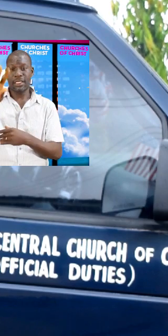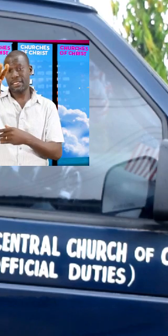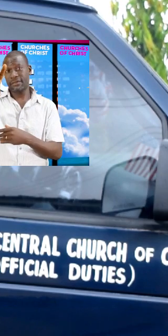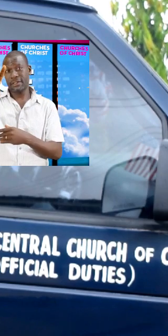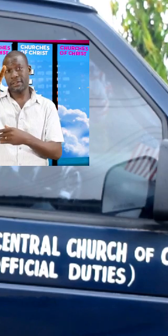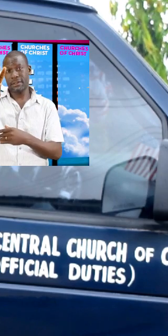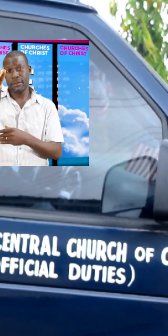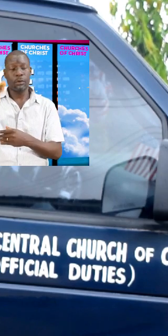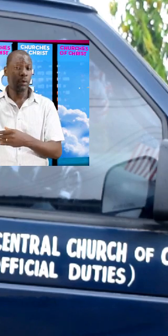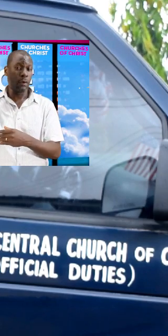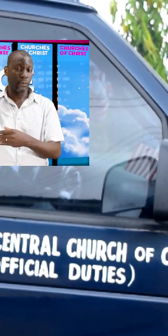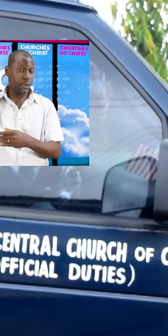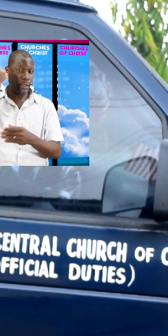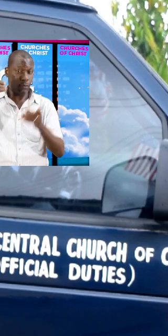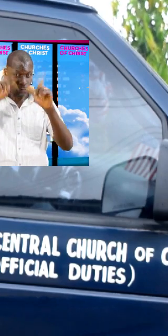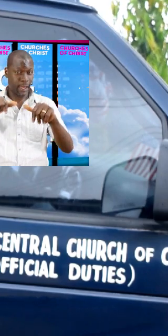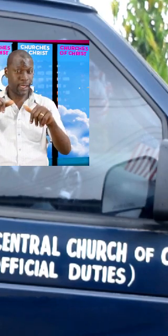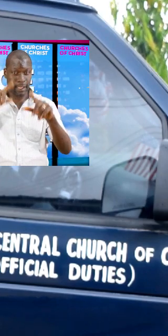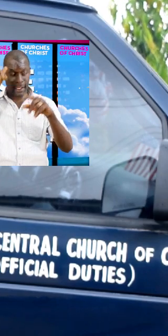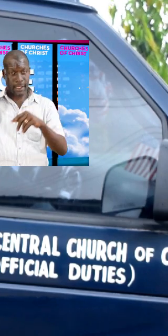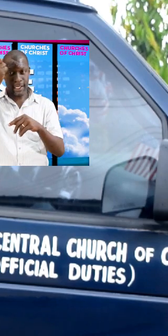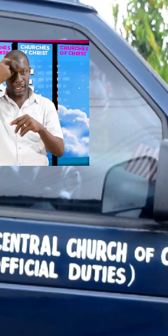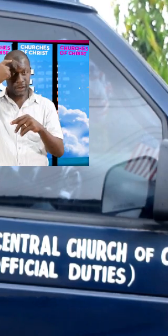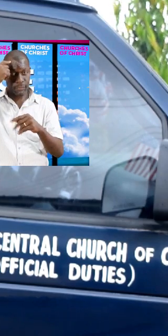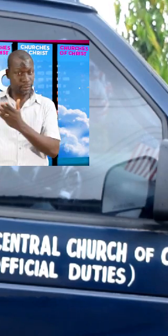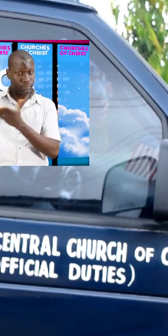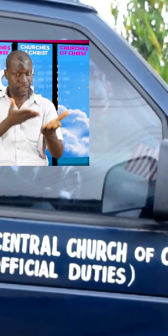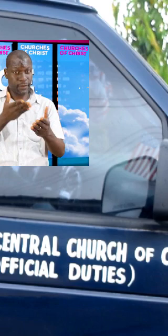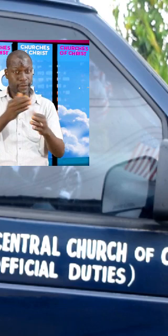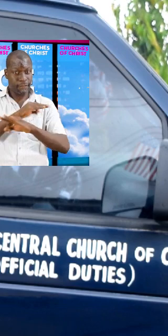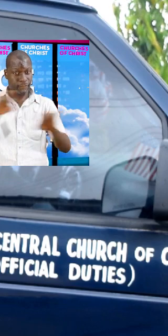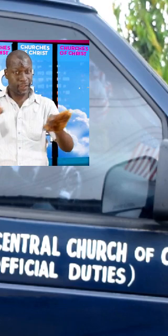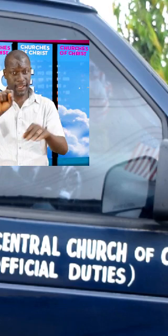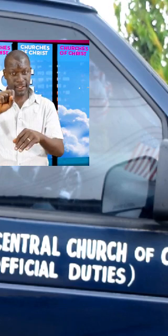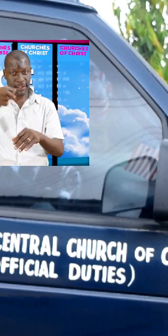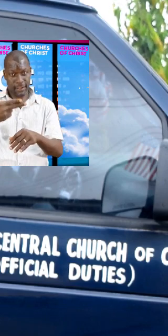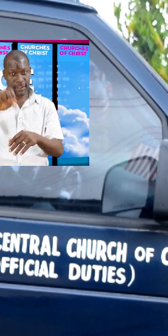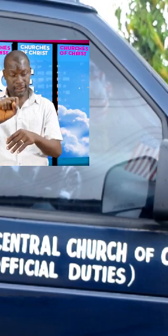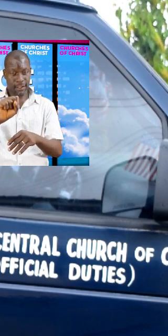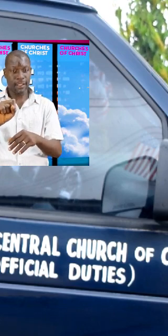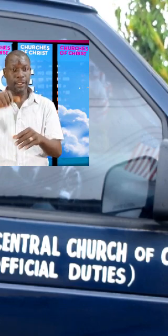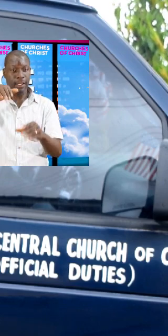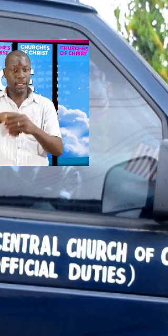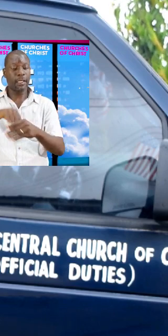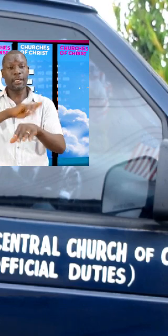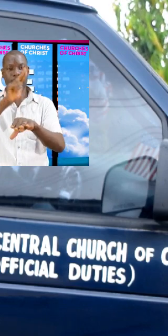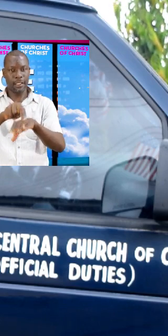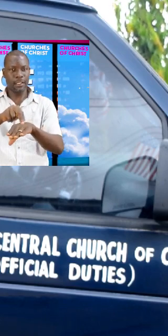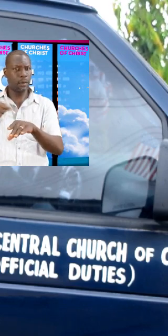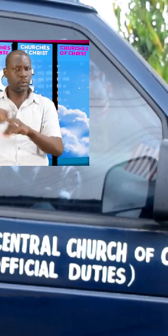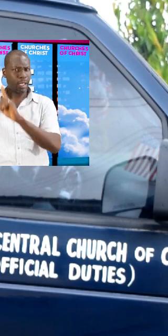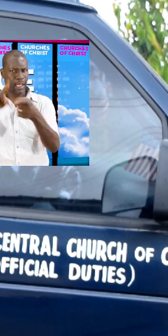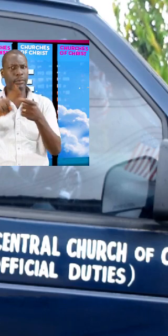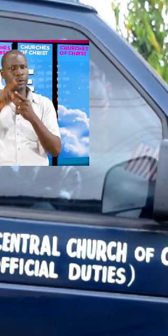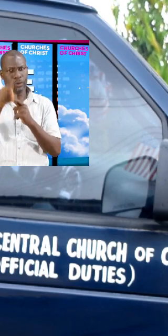2017, Ebra Abain, E introduce free SHS, Ewa Omeyimono. Yeba Munchen,